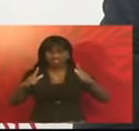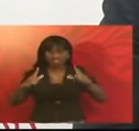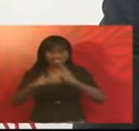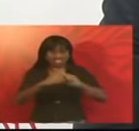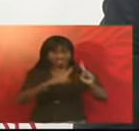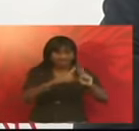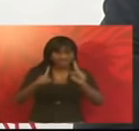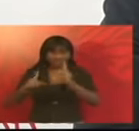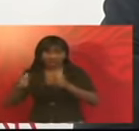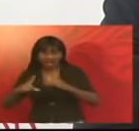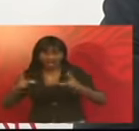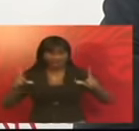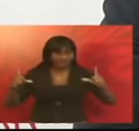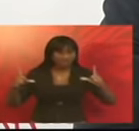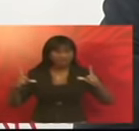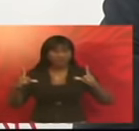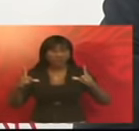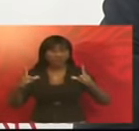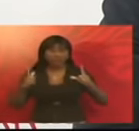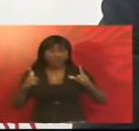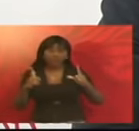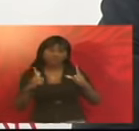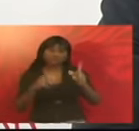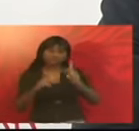language bridge that we need to generate, we